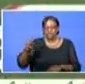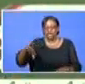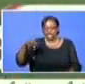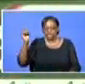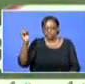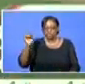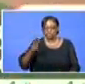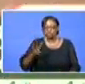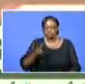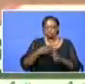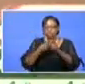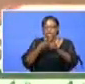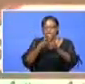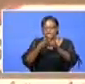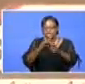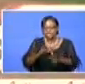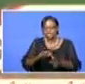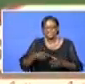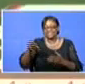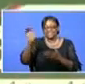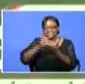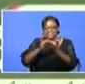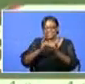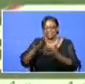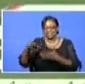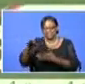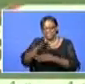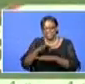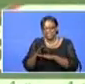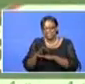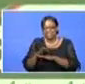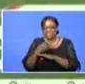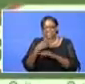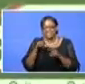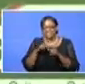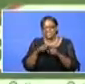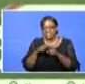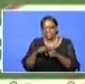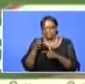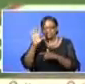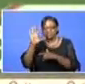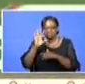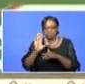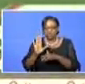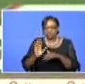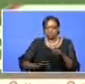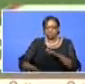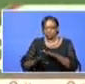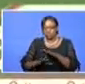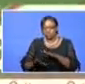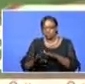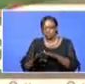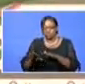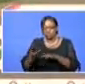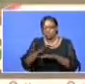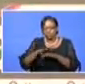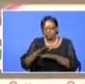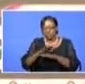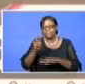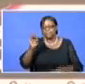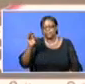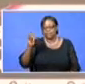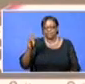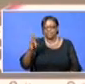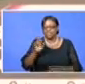a 2-run bomb to right center field. The Jackson Generals won 5-1 over Birmingham. And that will do it for